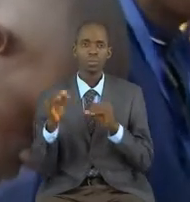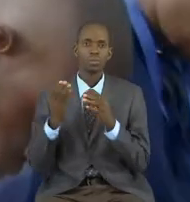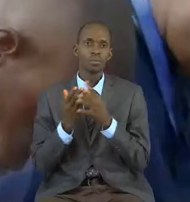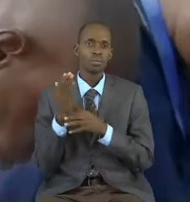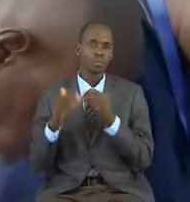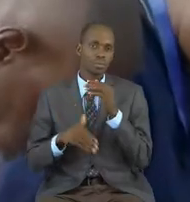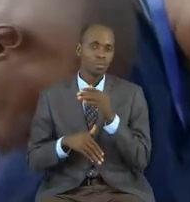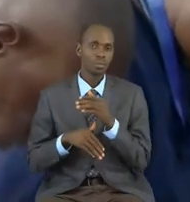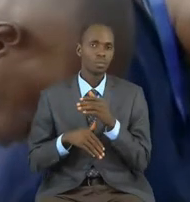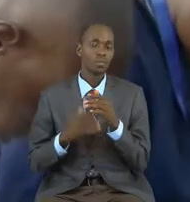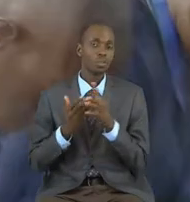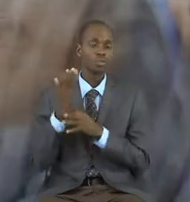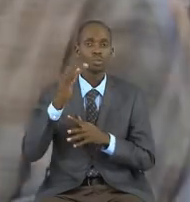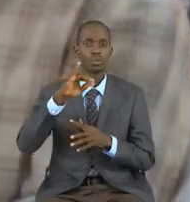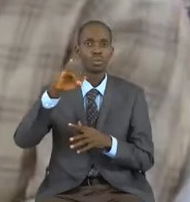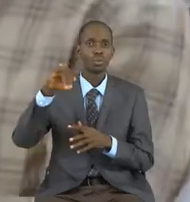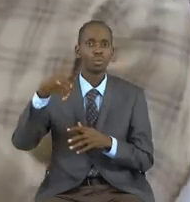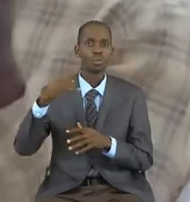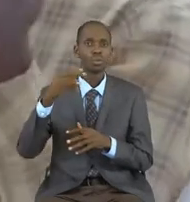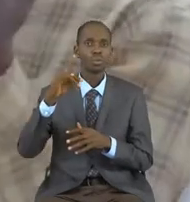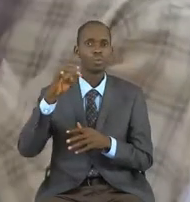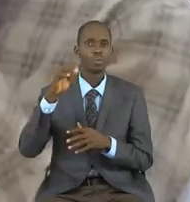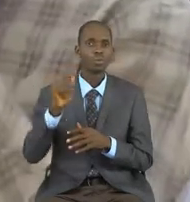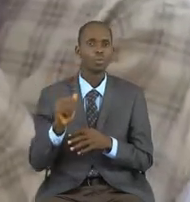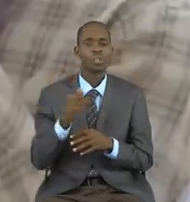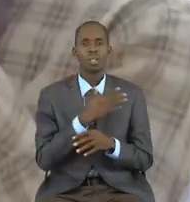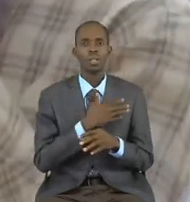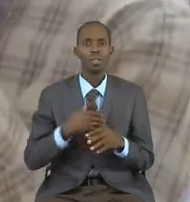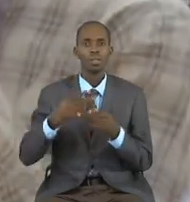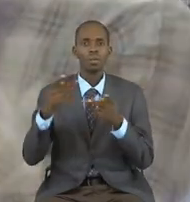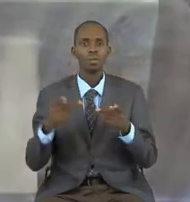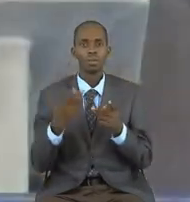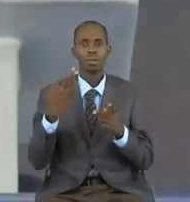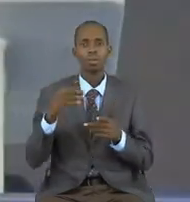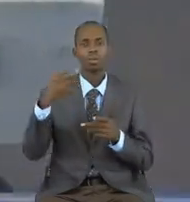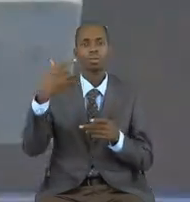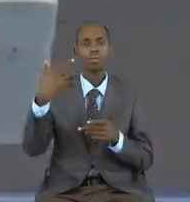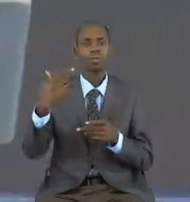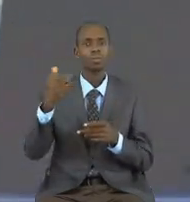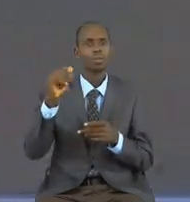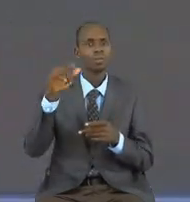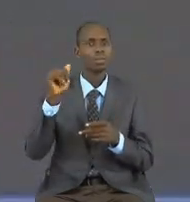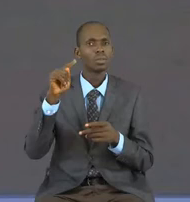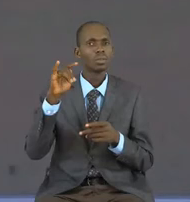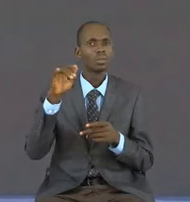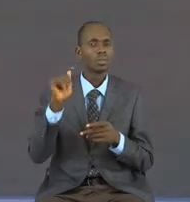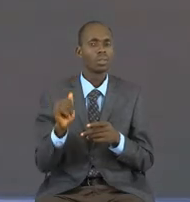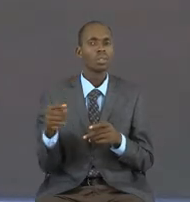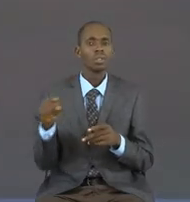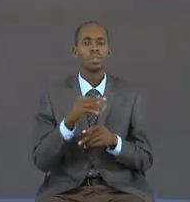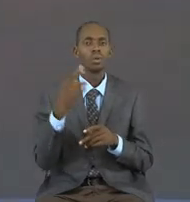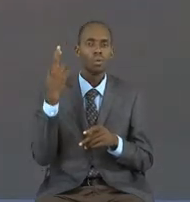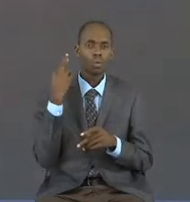Phrygia and the region of Galatia, they were forbidden of the Holy Ghost